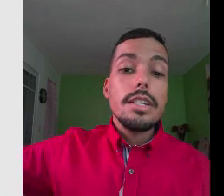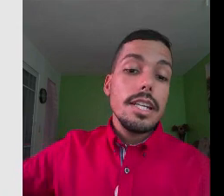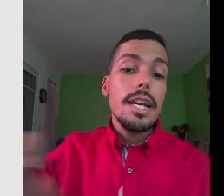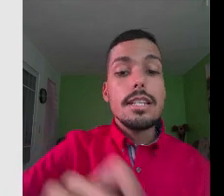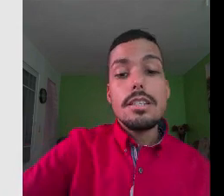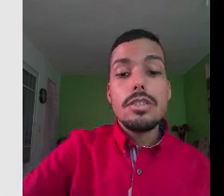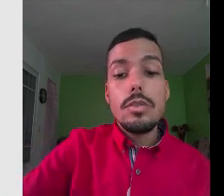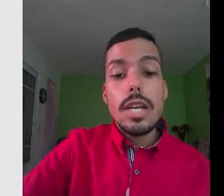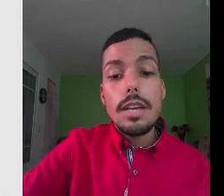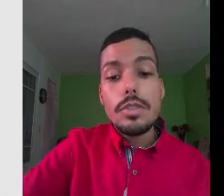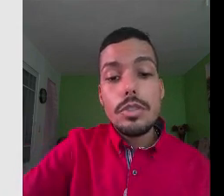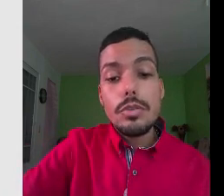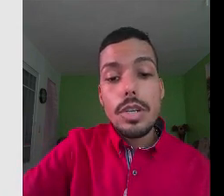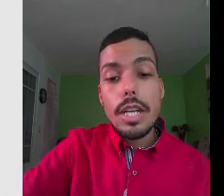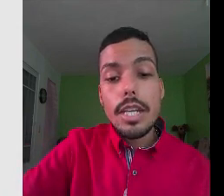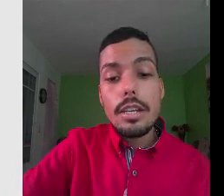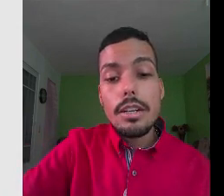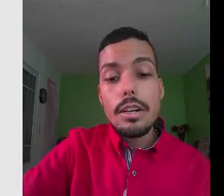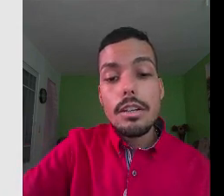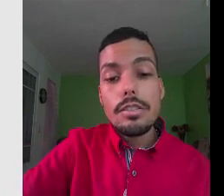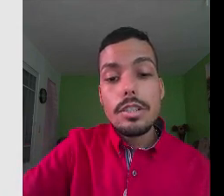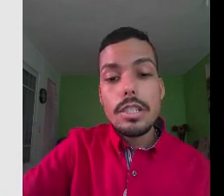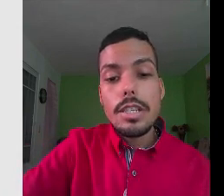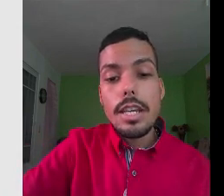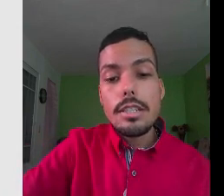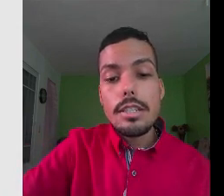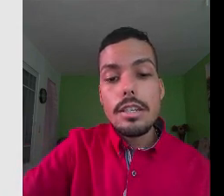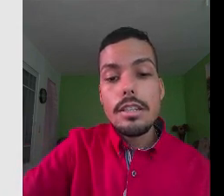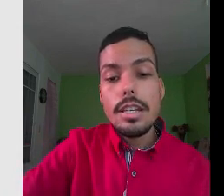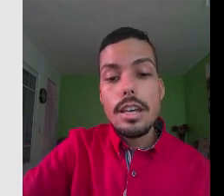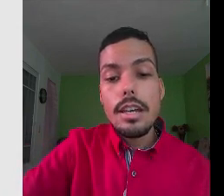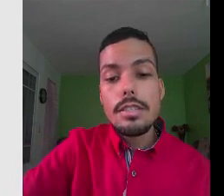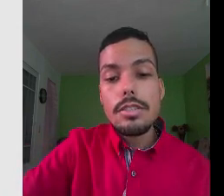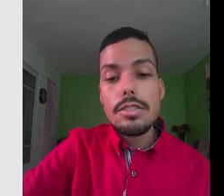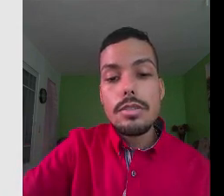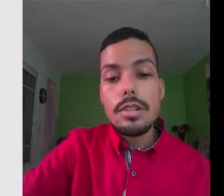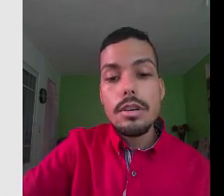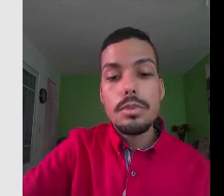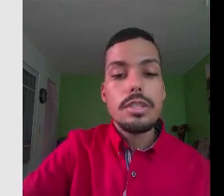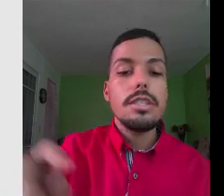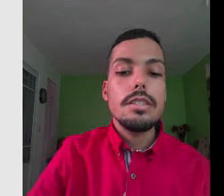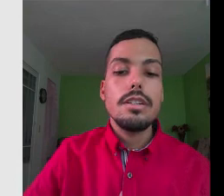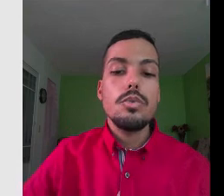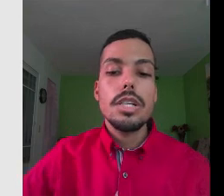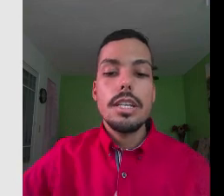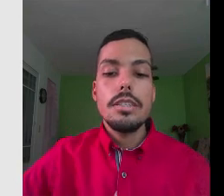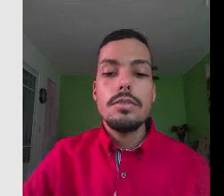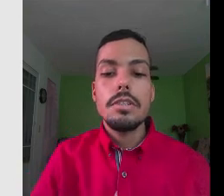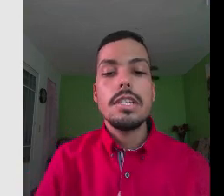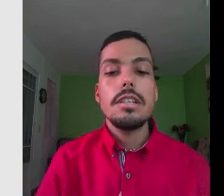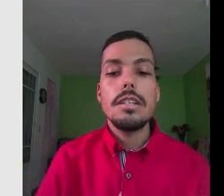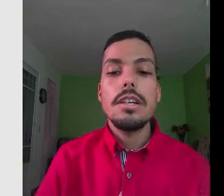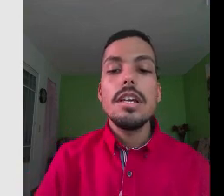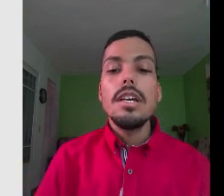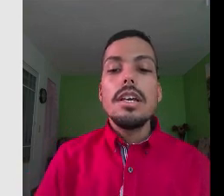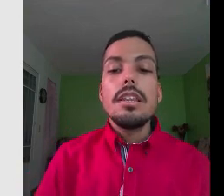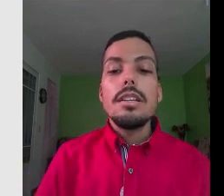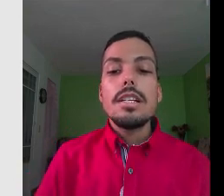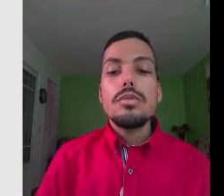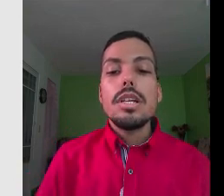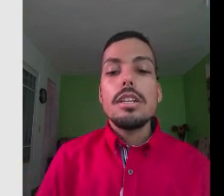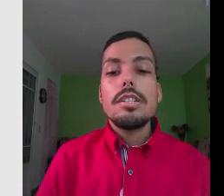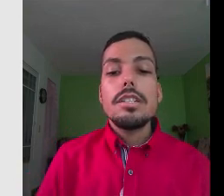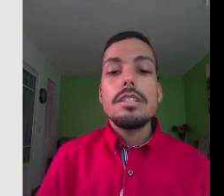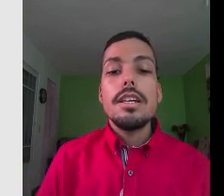Yes, very good, it has it. So we have to write here under the taxi the X too, in uppercase and lowercase. Very good.